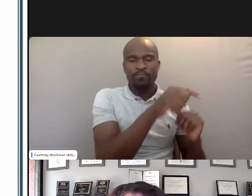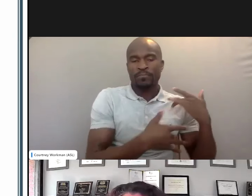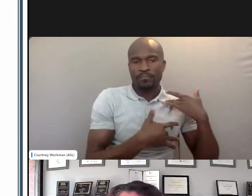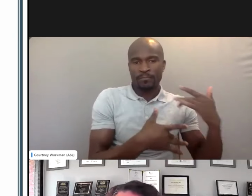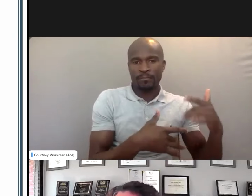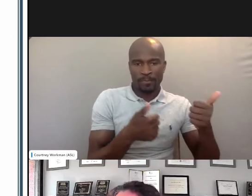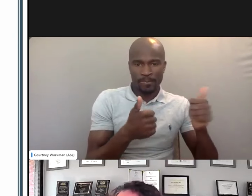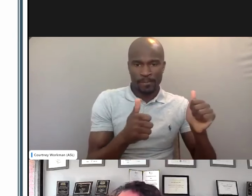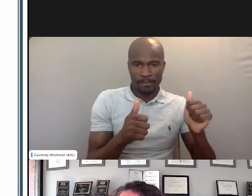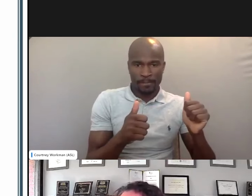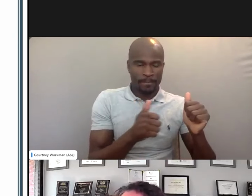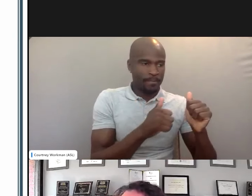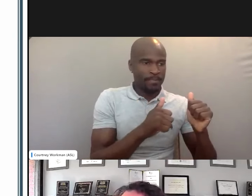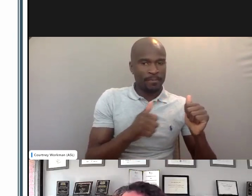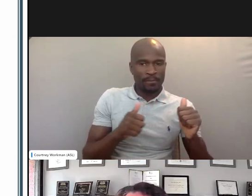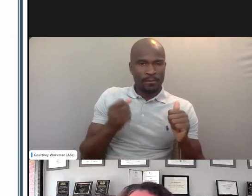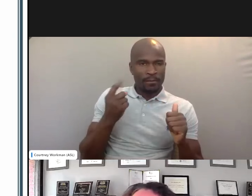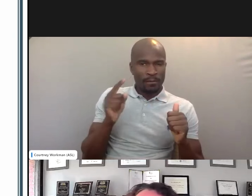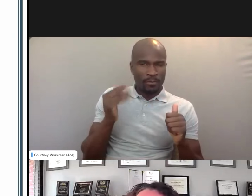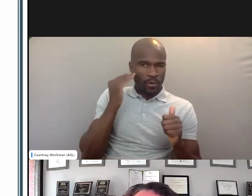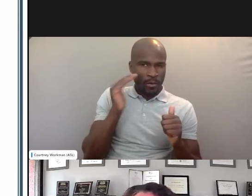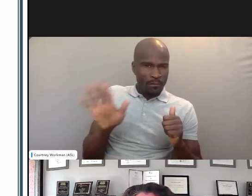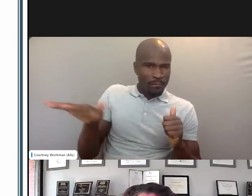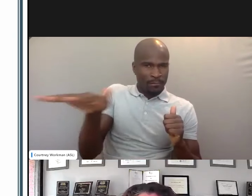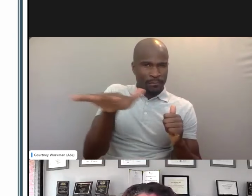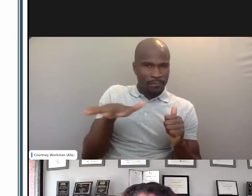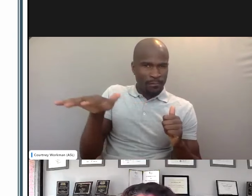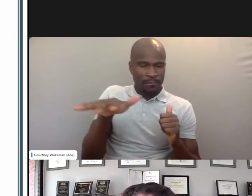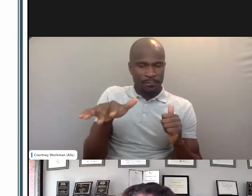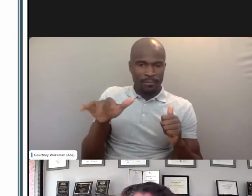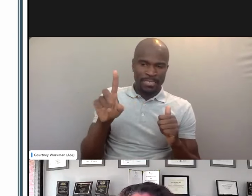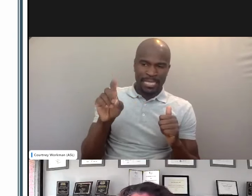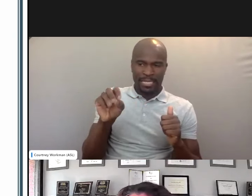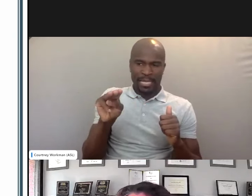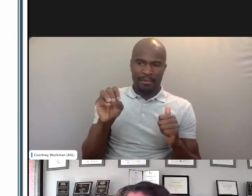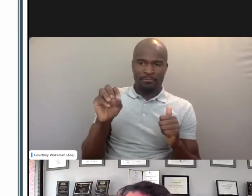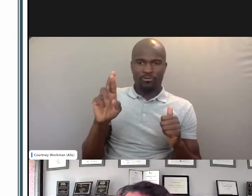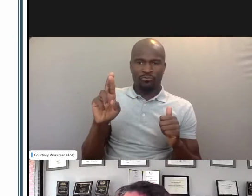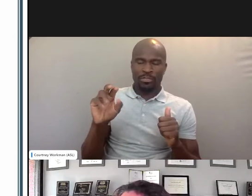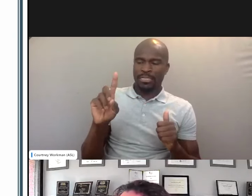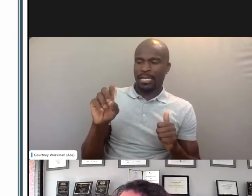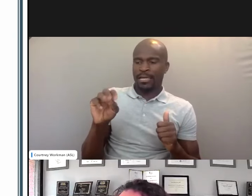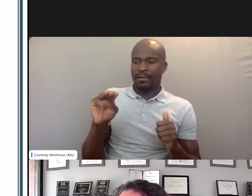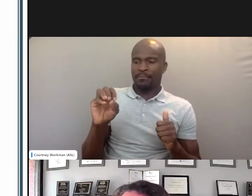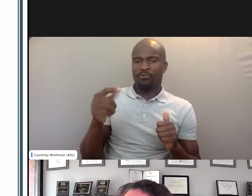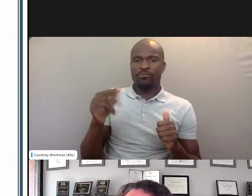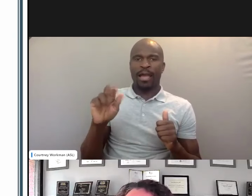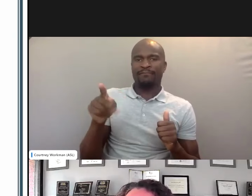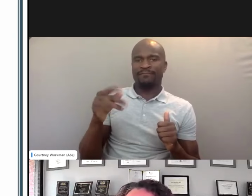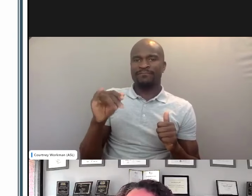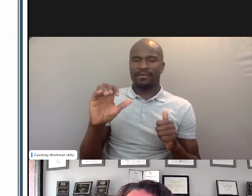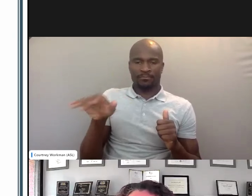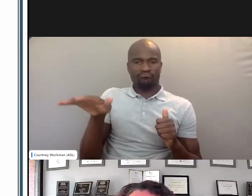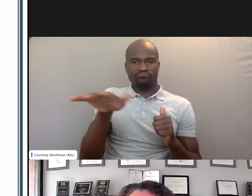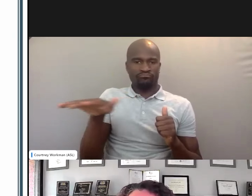community with the teams that are called to serve. So just kind of being mindful of that resource for you all. And you